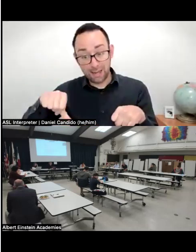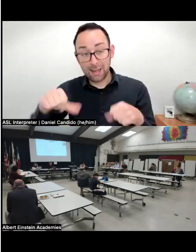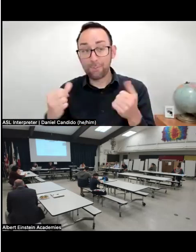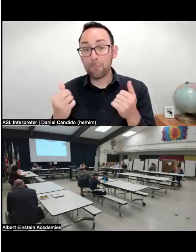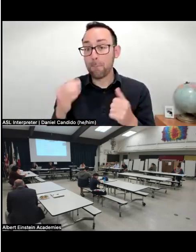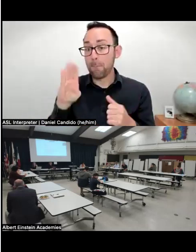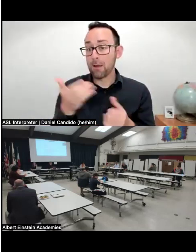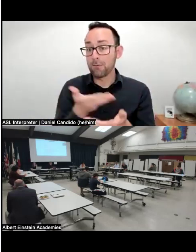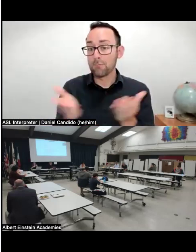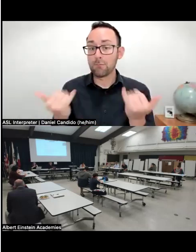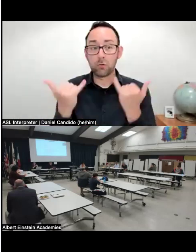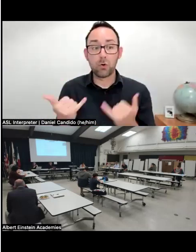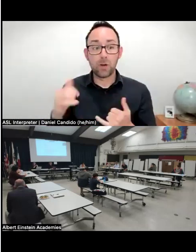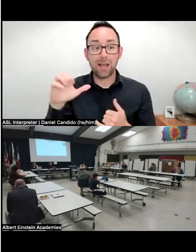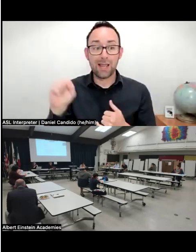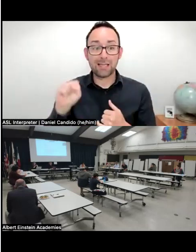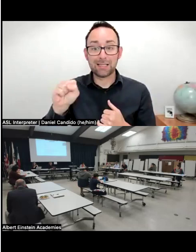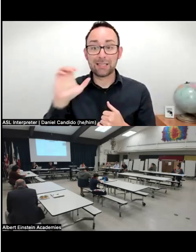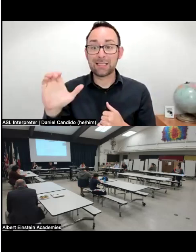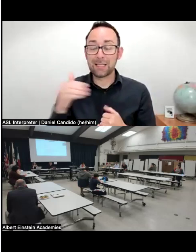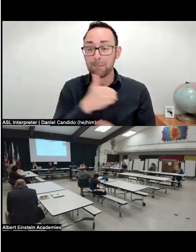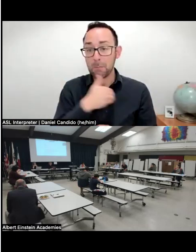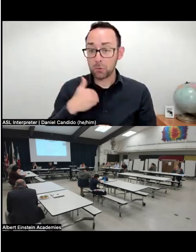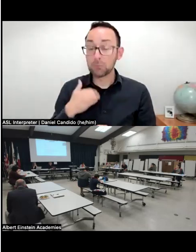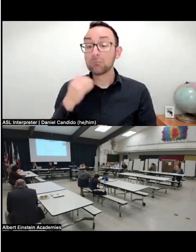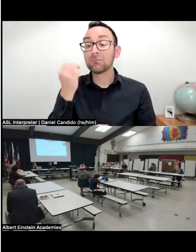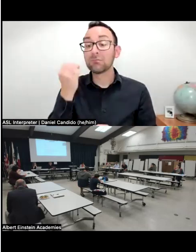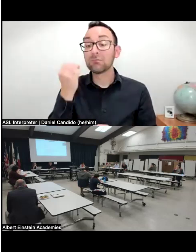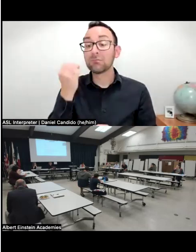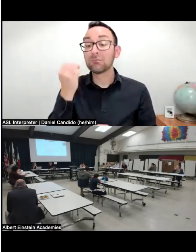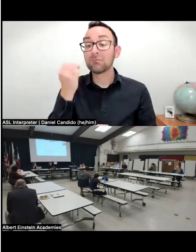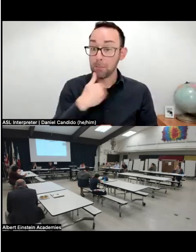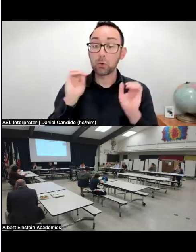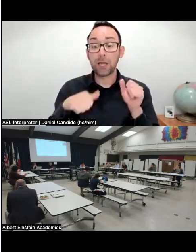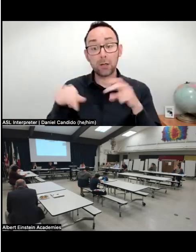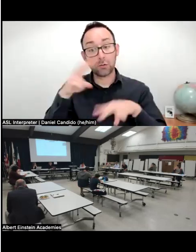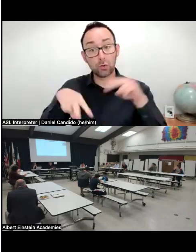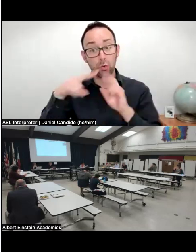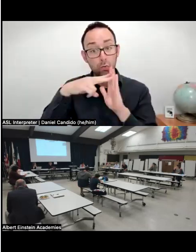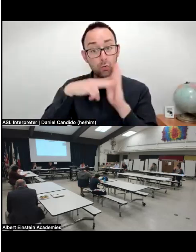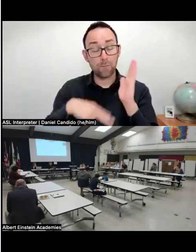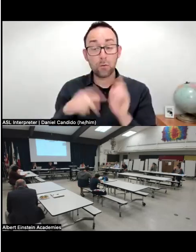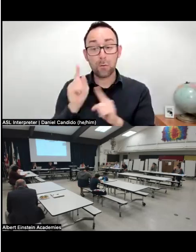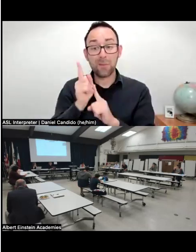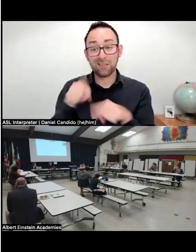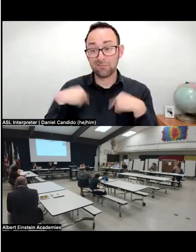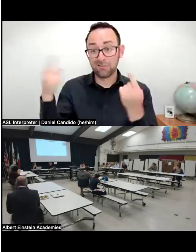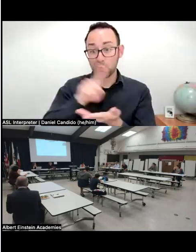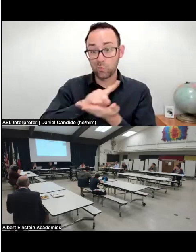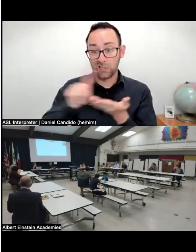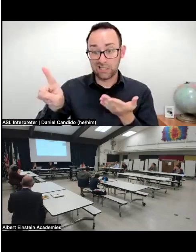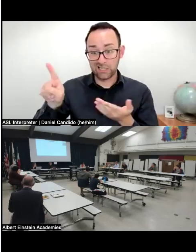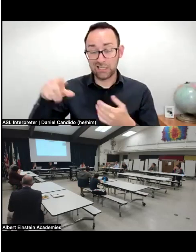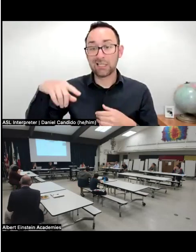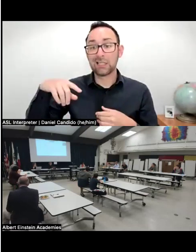members. Members had the opportunity to review the minutes over the past week from the April 9th